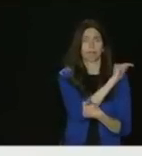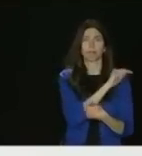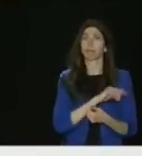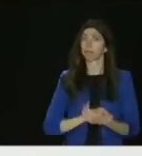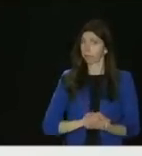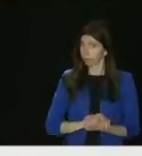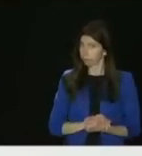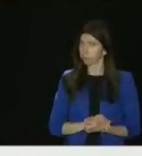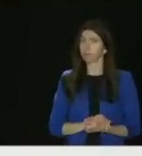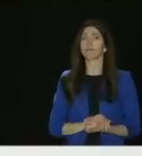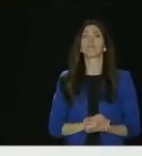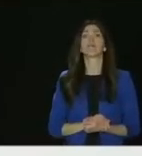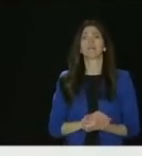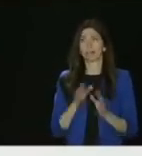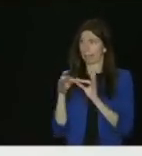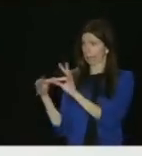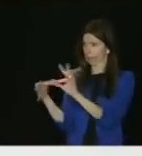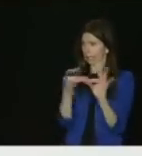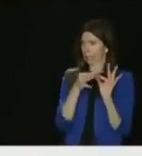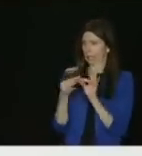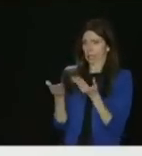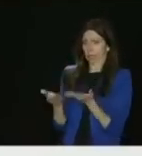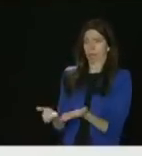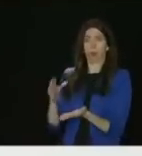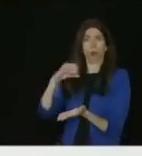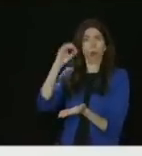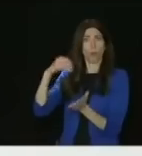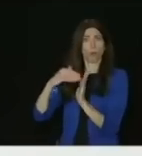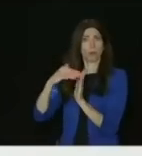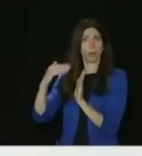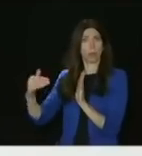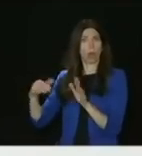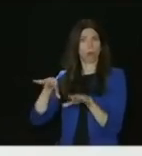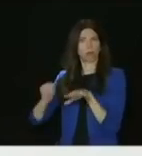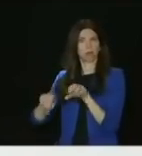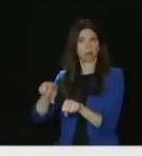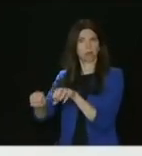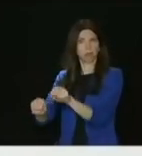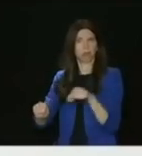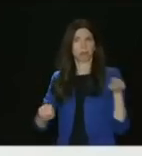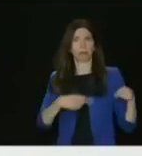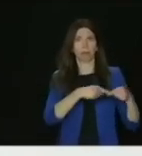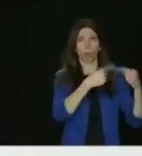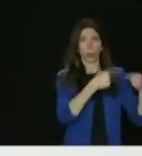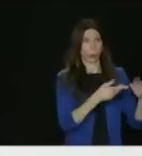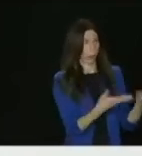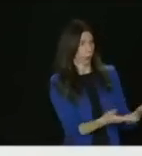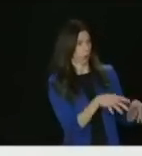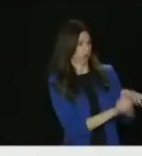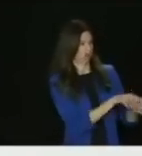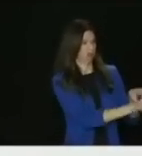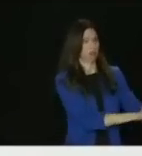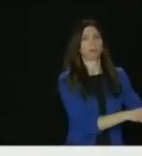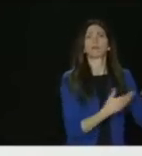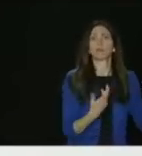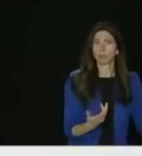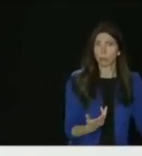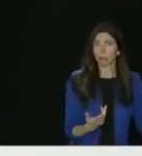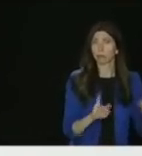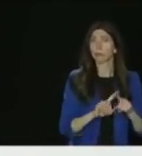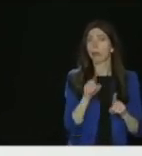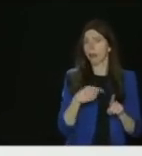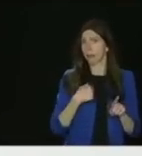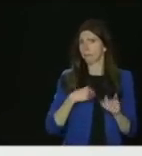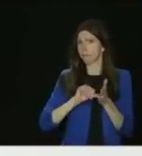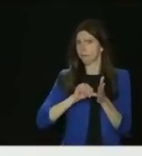what we are seeing here in Ottawa, what we're seeing at border crossings. But allow me to repeat what I said